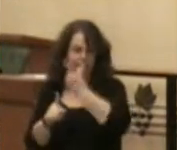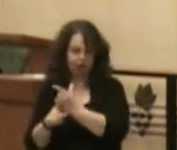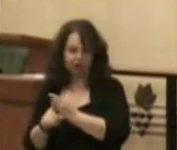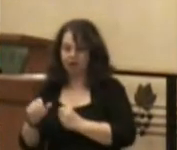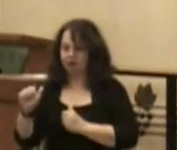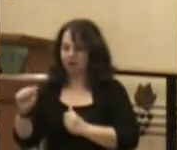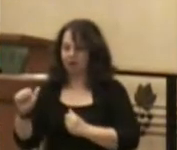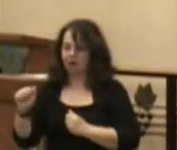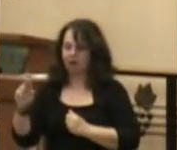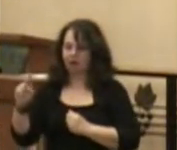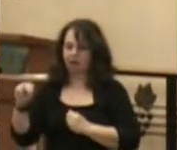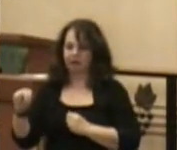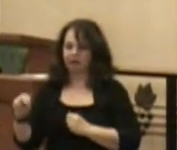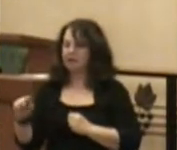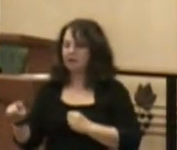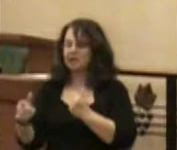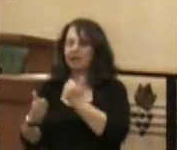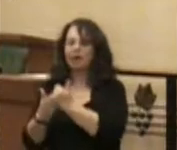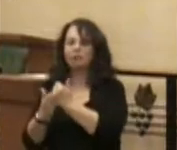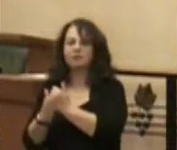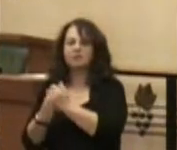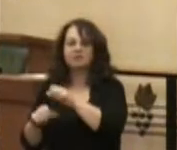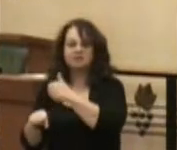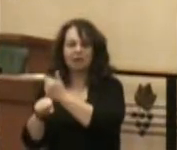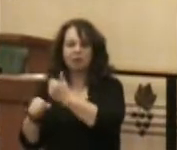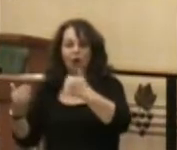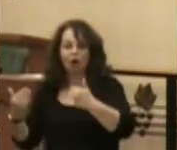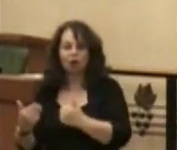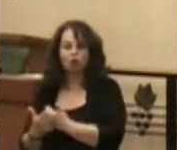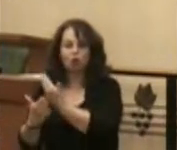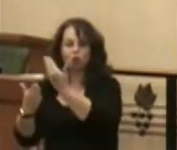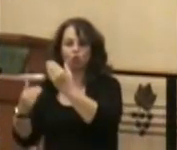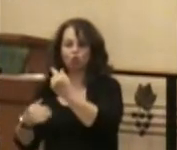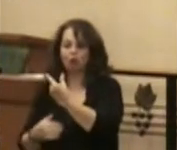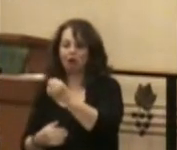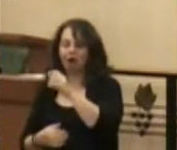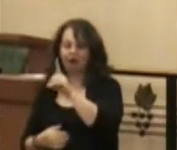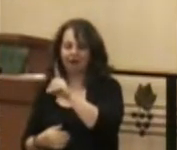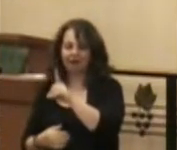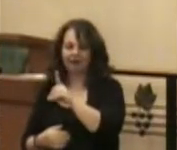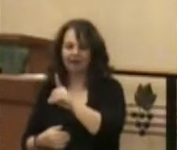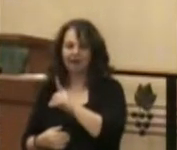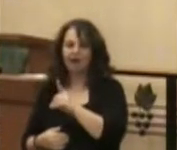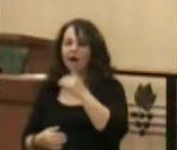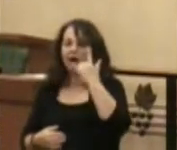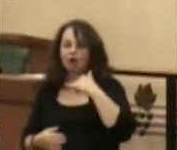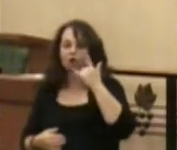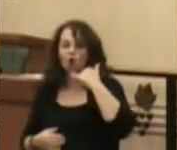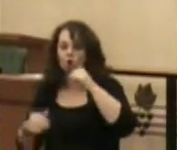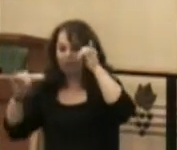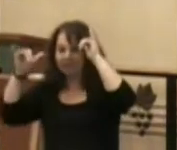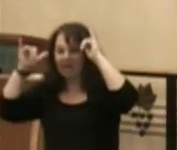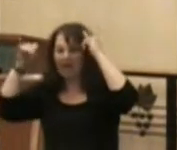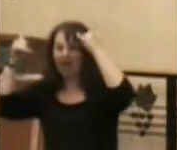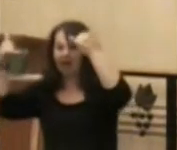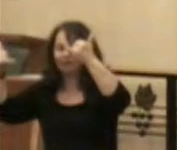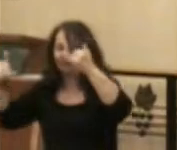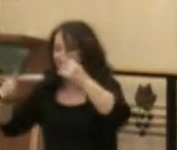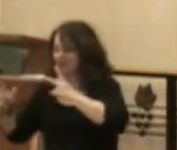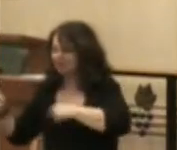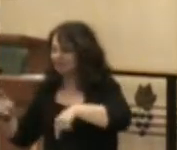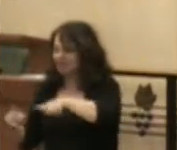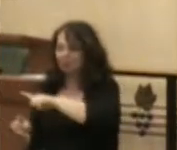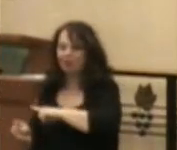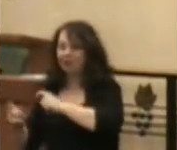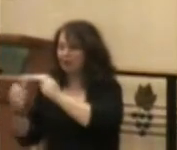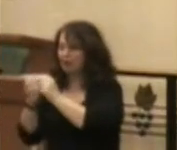they can see and worship, a golden calf. Oh, they love this calf. They worship the calf. They sacrifice